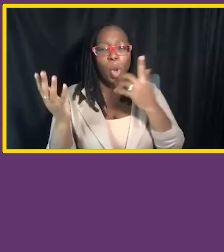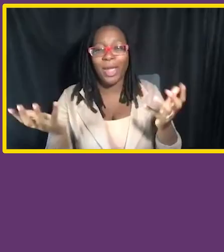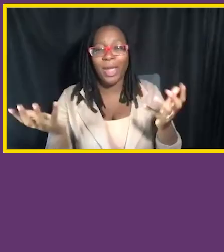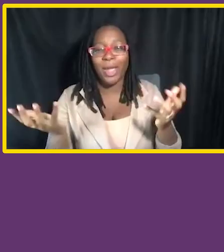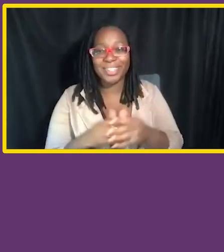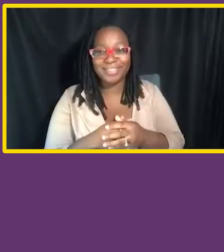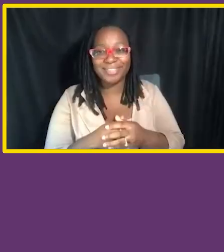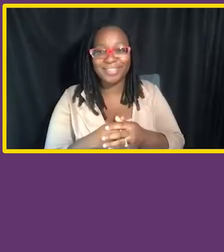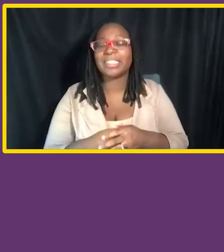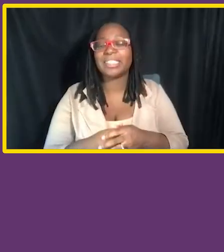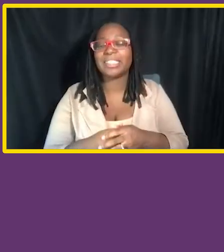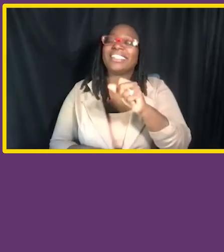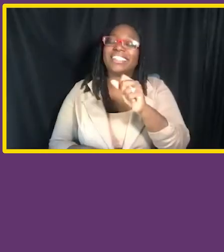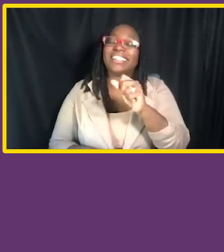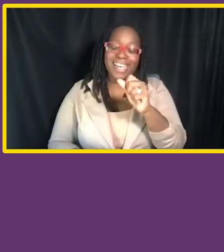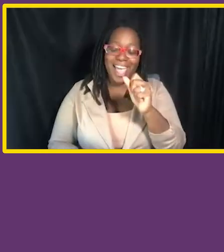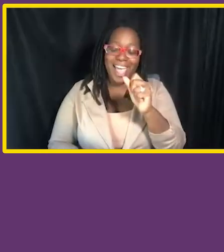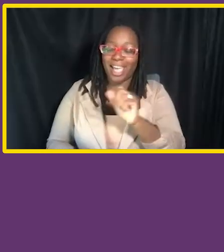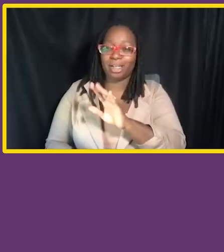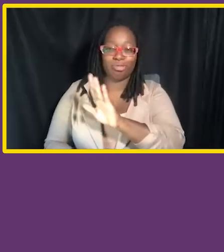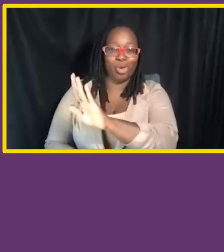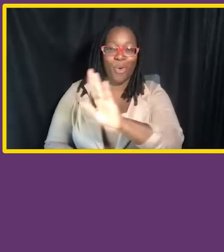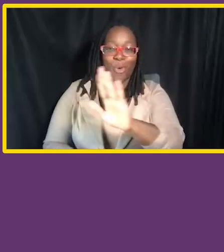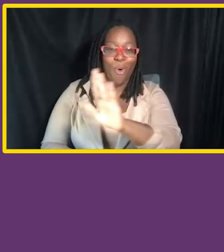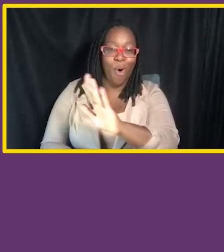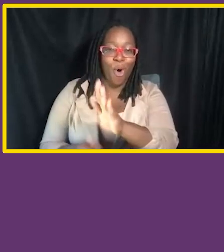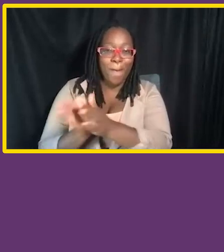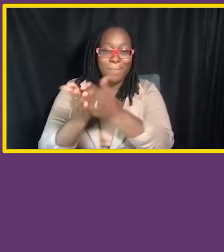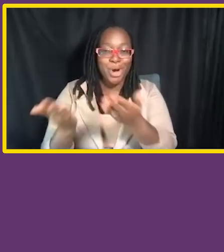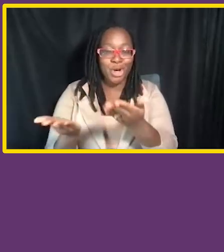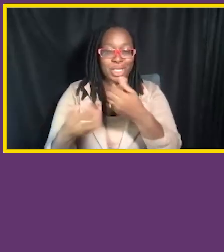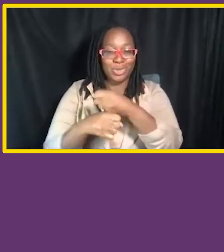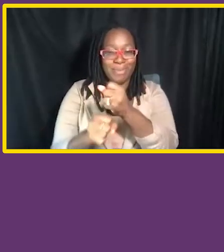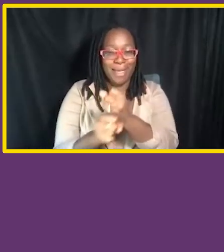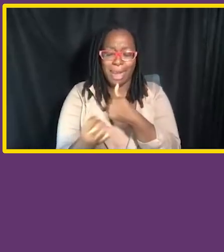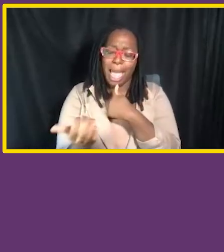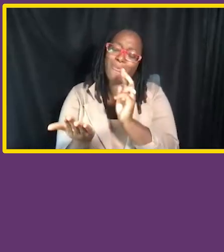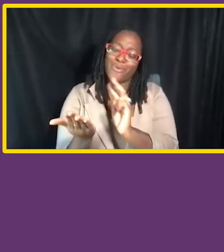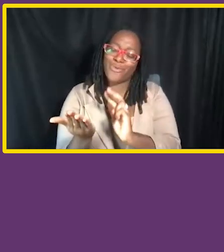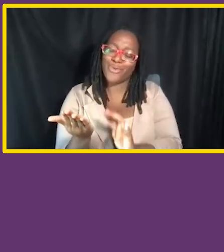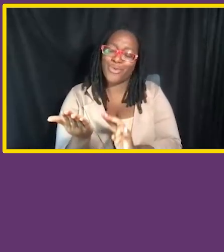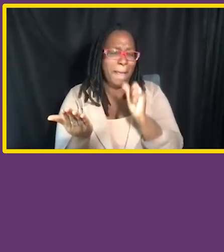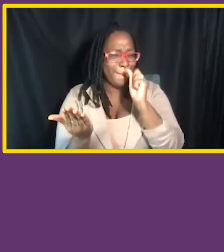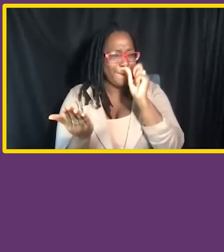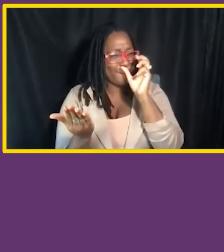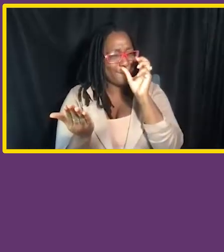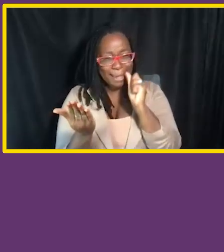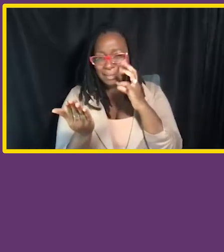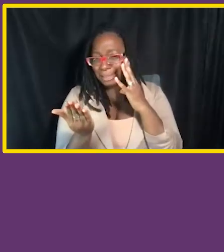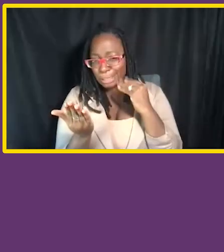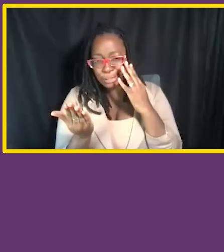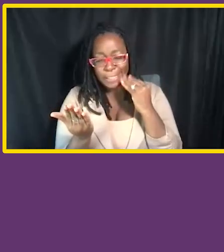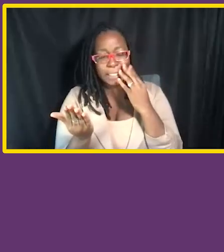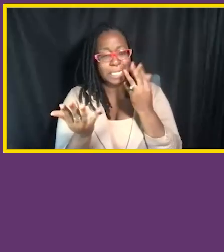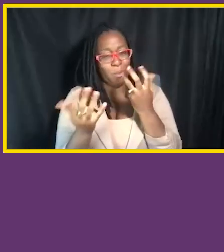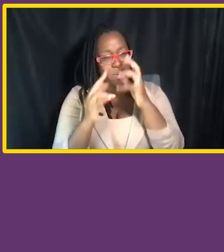the booklet that the two of you created, Dr. Eliana and Jaya, like there's lots of examples, and you've done some research here, so I want to just honor that and